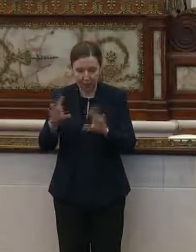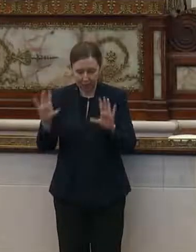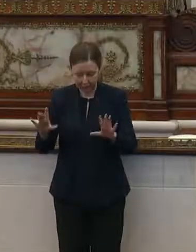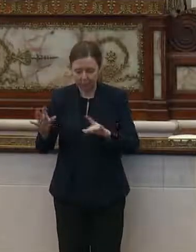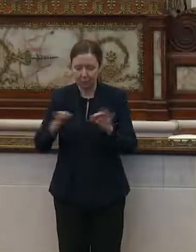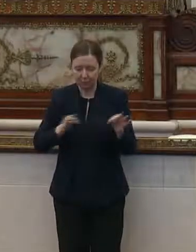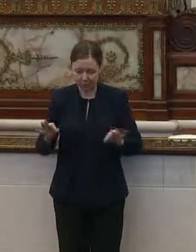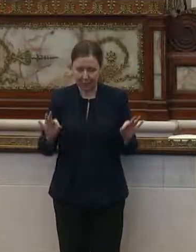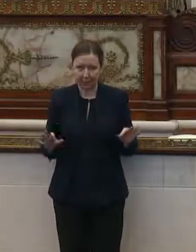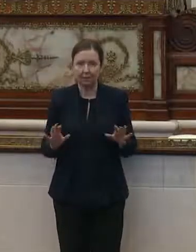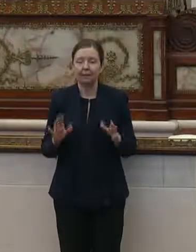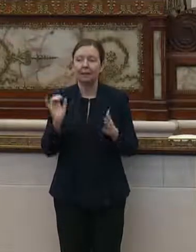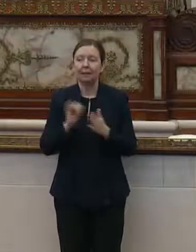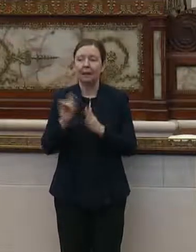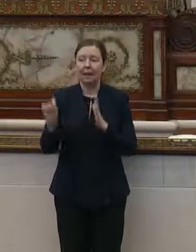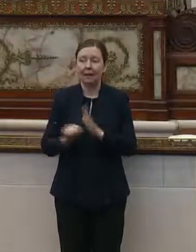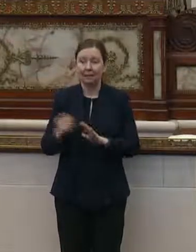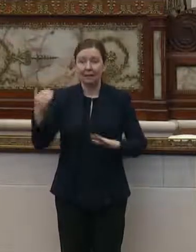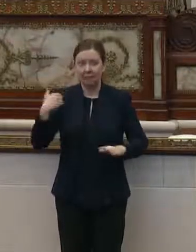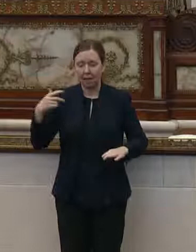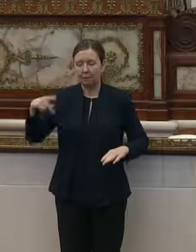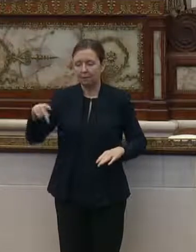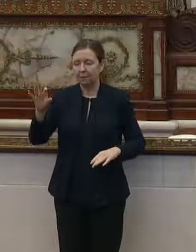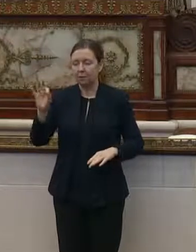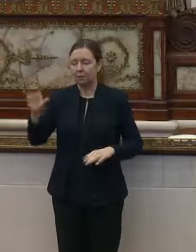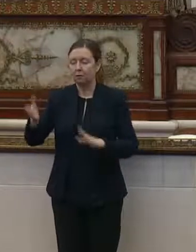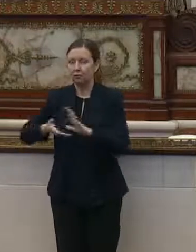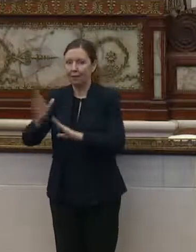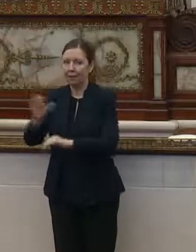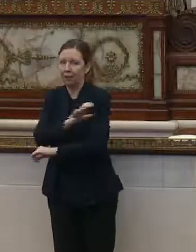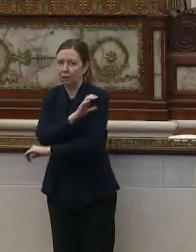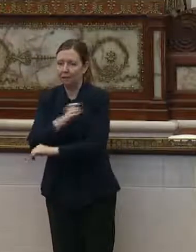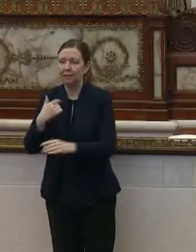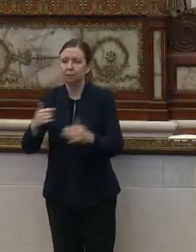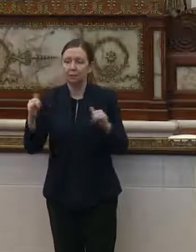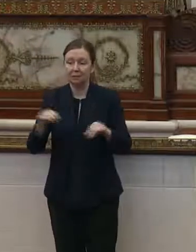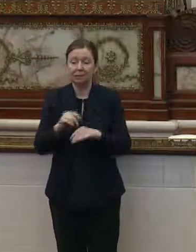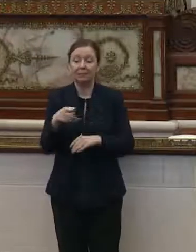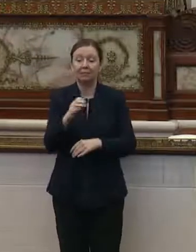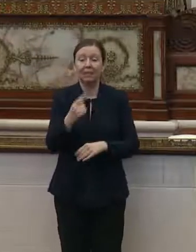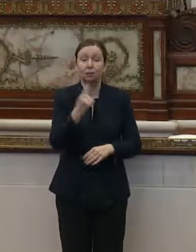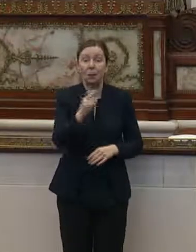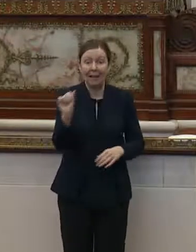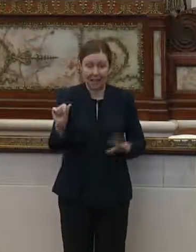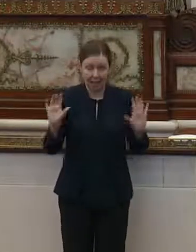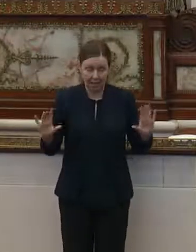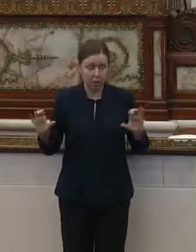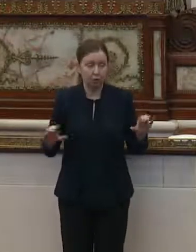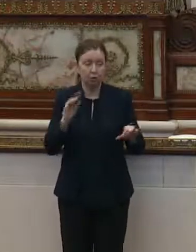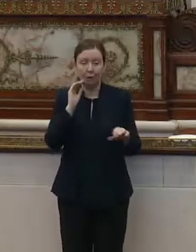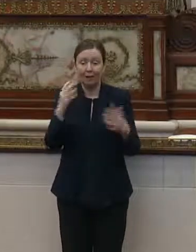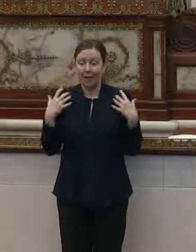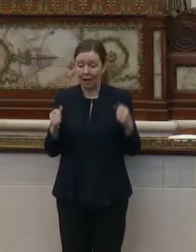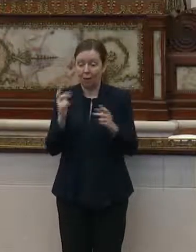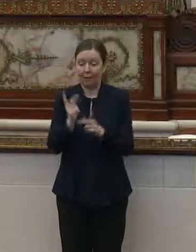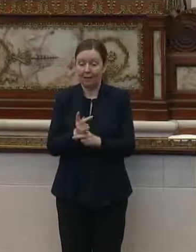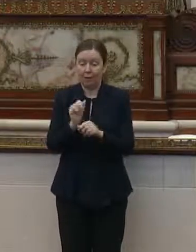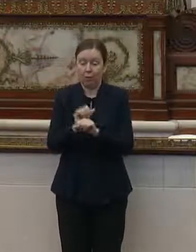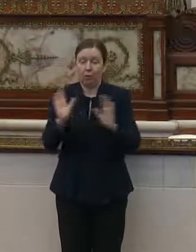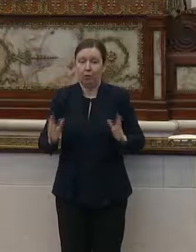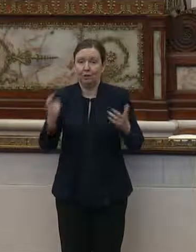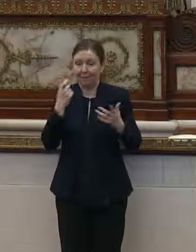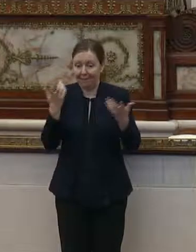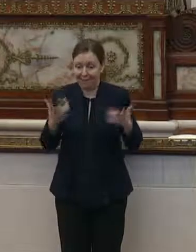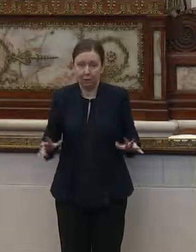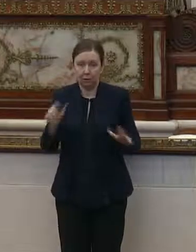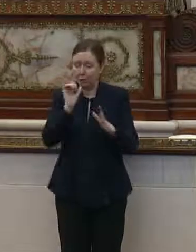explain, at that time that Philly Fighting COVID was running their clinics, we were still in phase 1A, just doing healthcare workers. It wasn't supposed